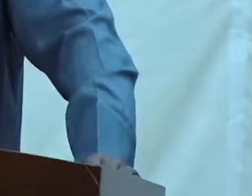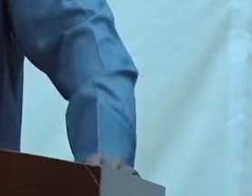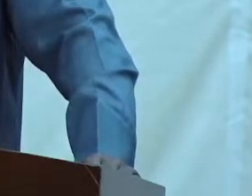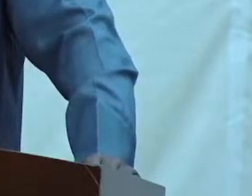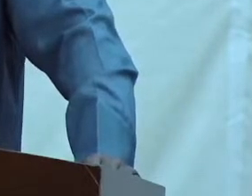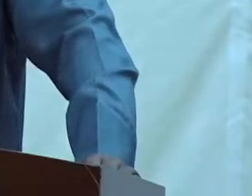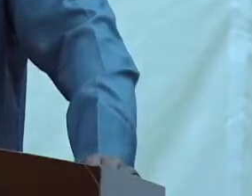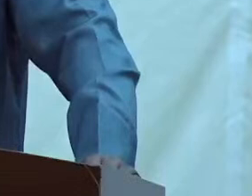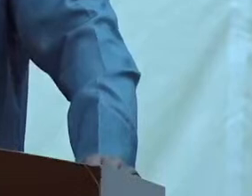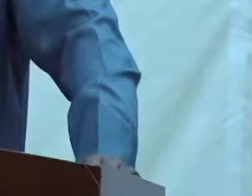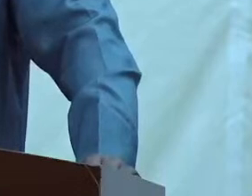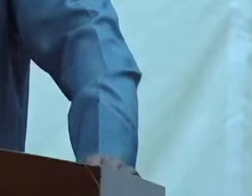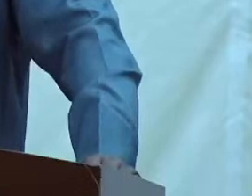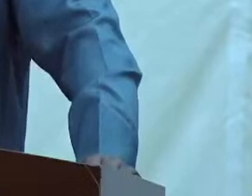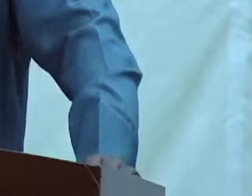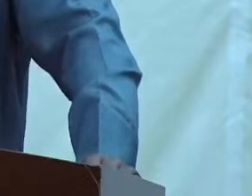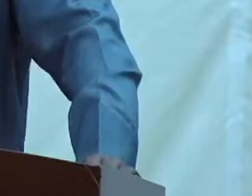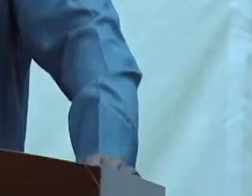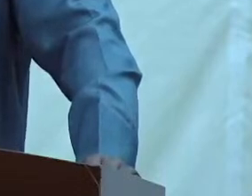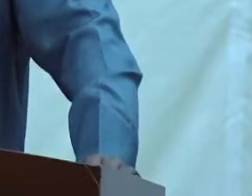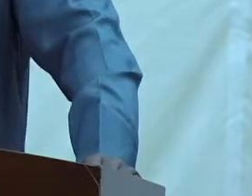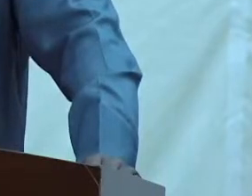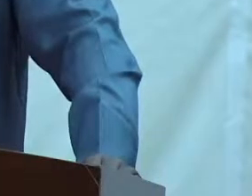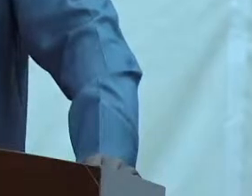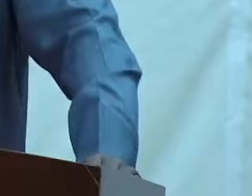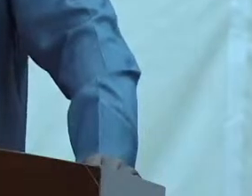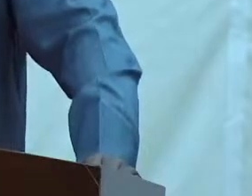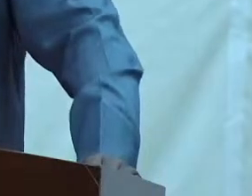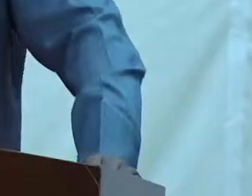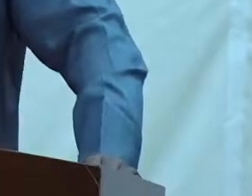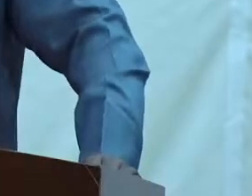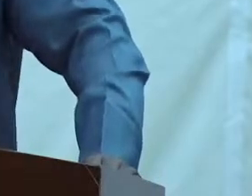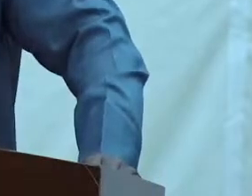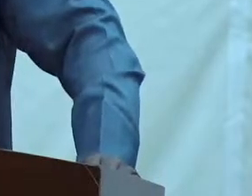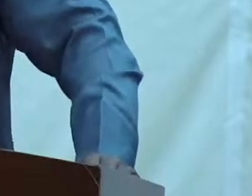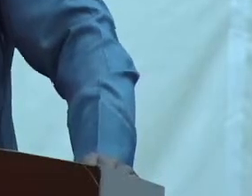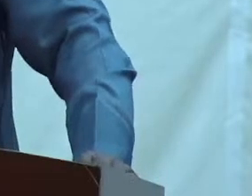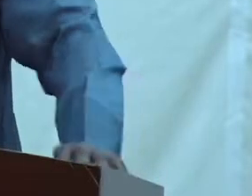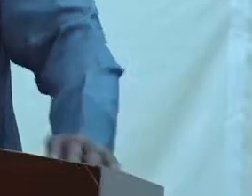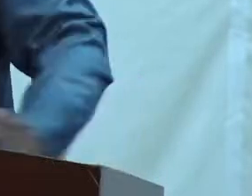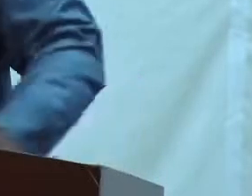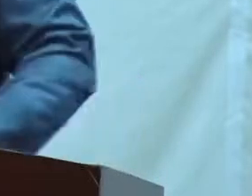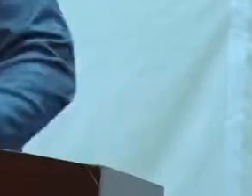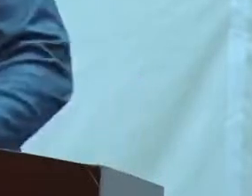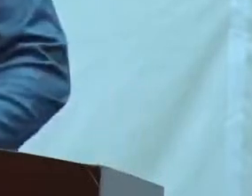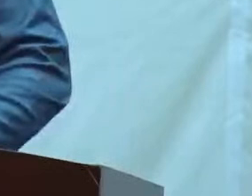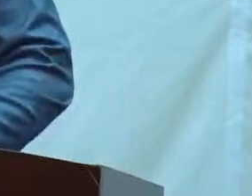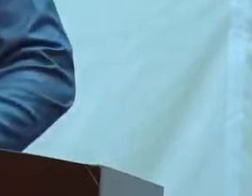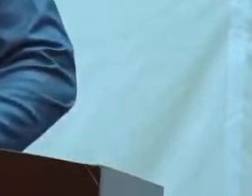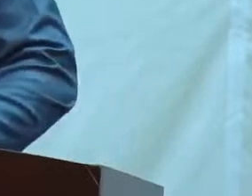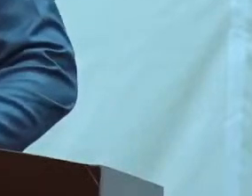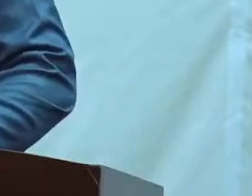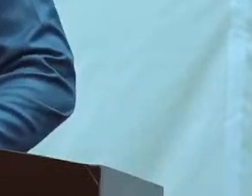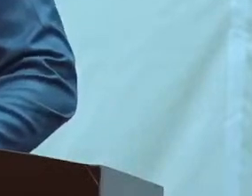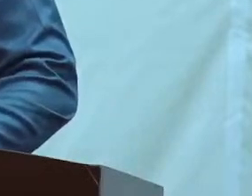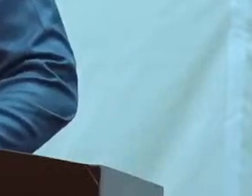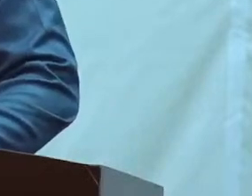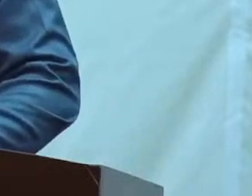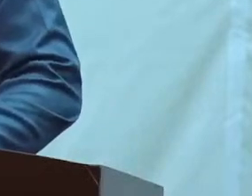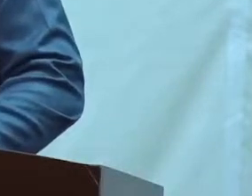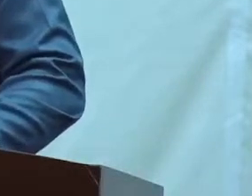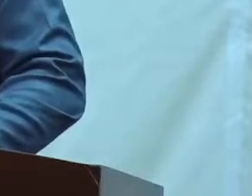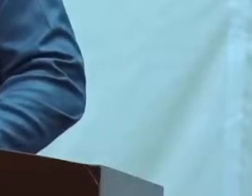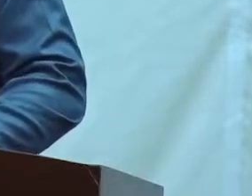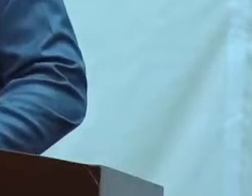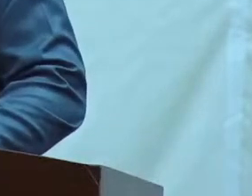Modern African Democracy. This topic is timely as the world, including our sub-region, experiences